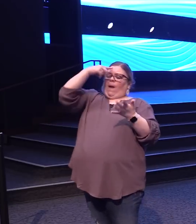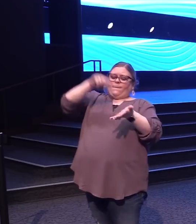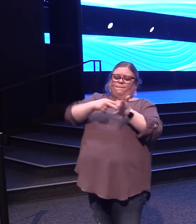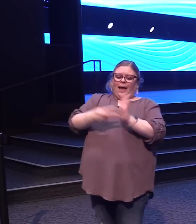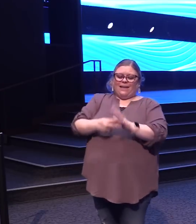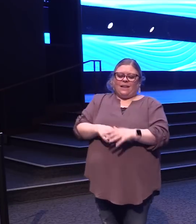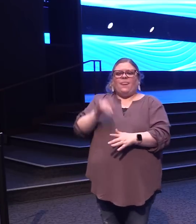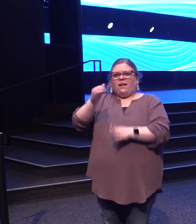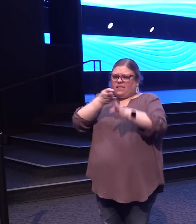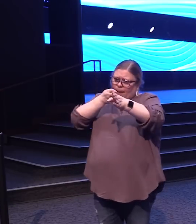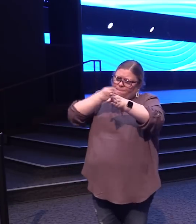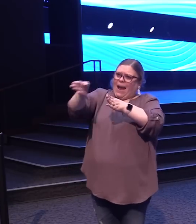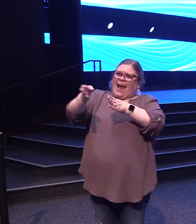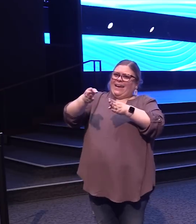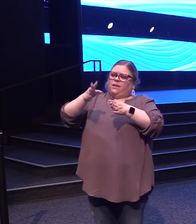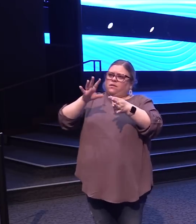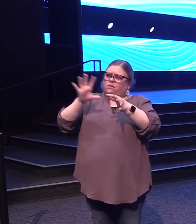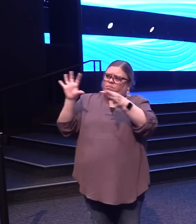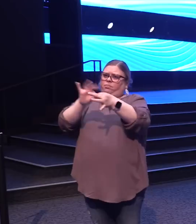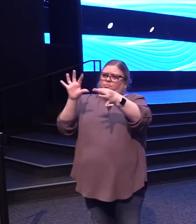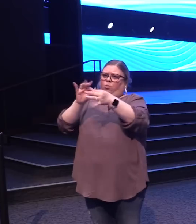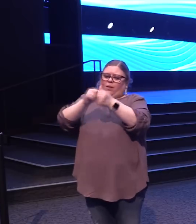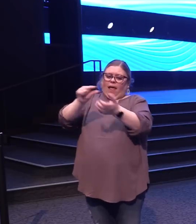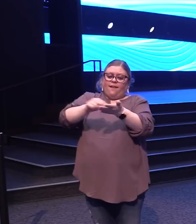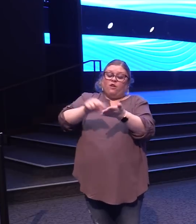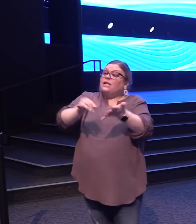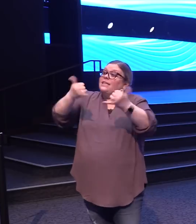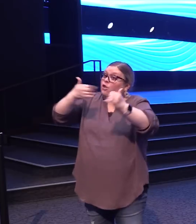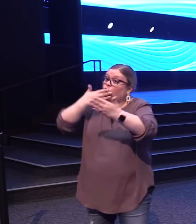has been the main content. But you see, and that's still good